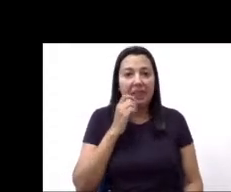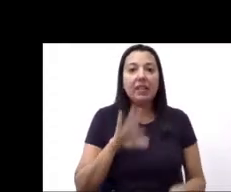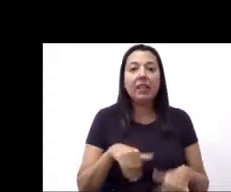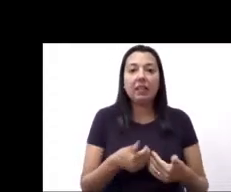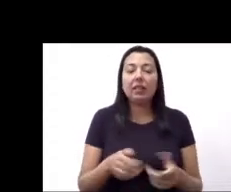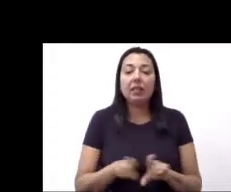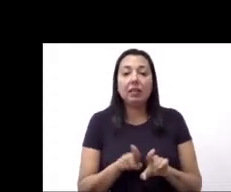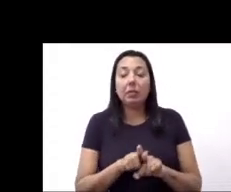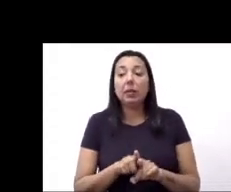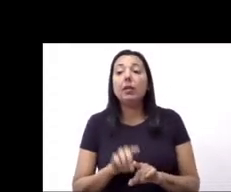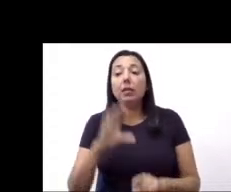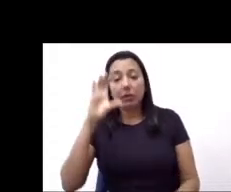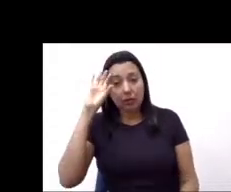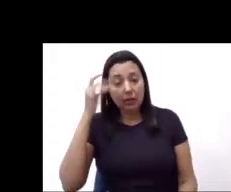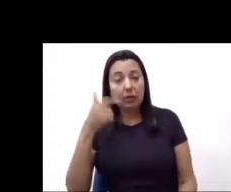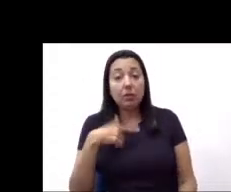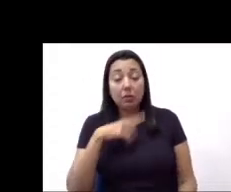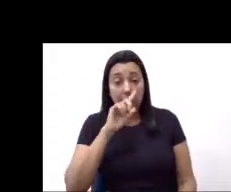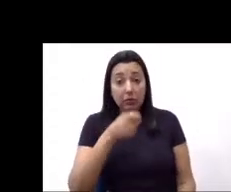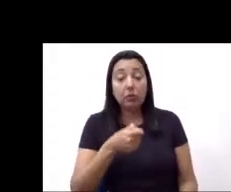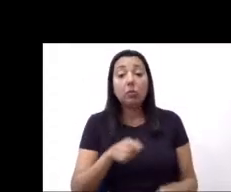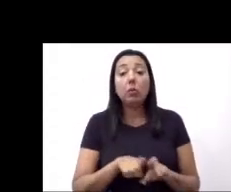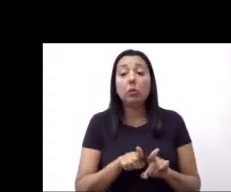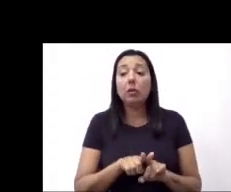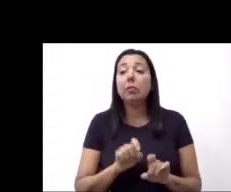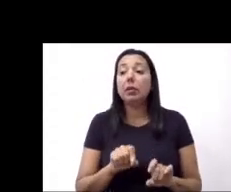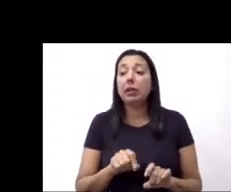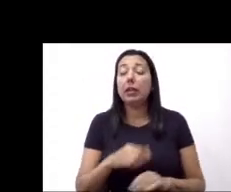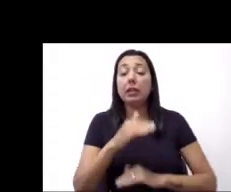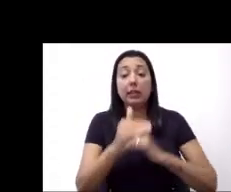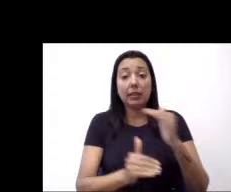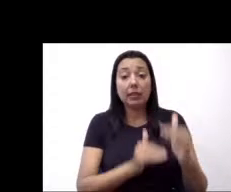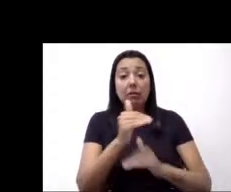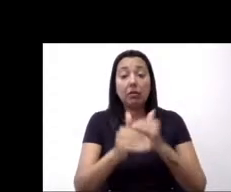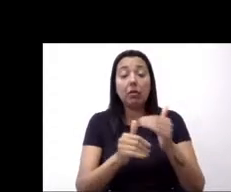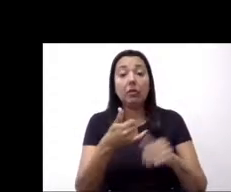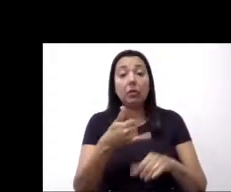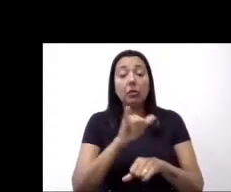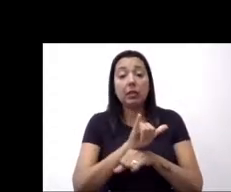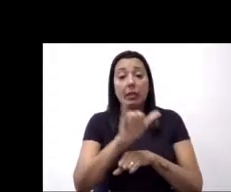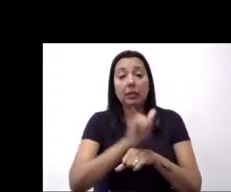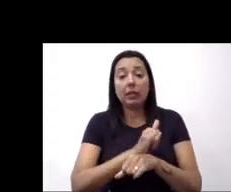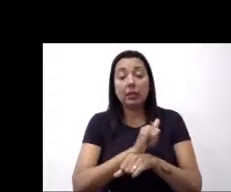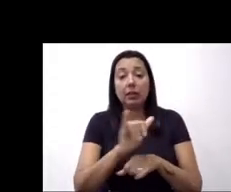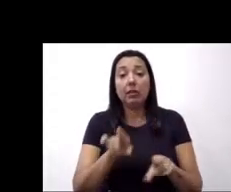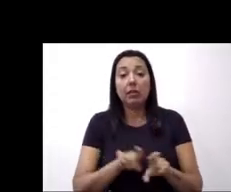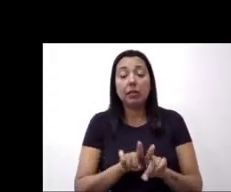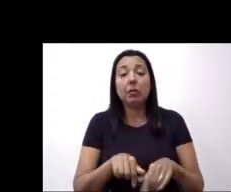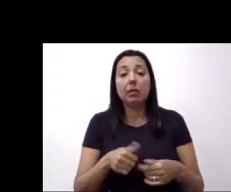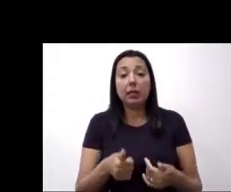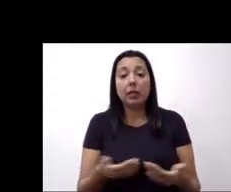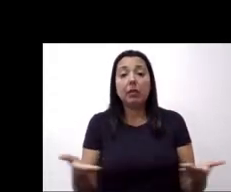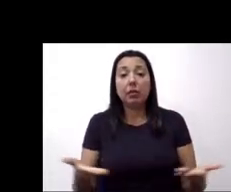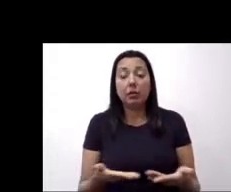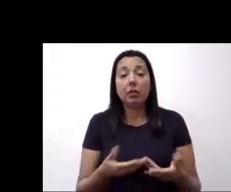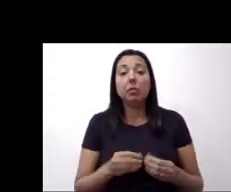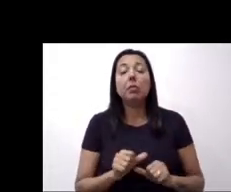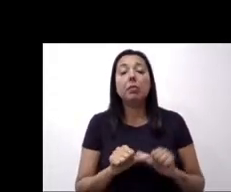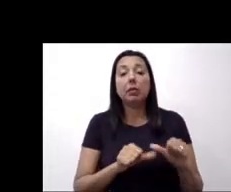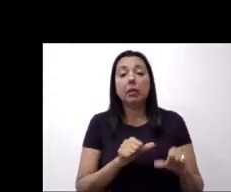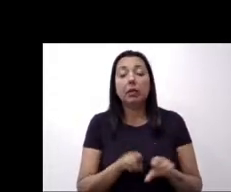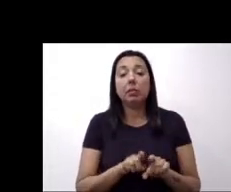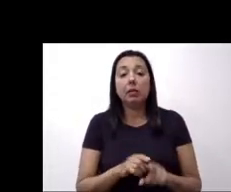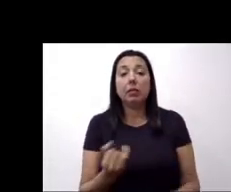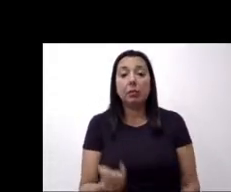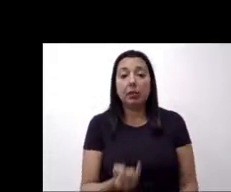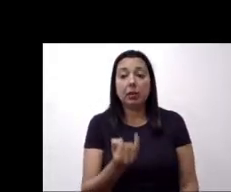have developed a strategy to enroll new actors to become more important. If I come back to my